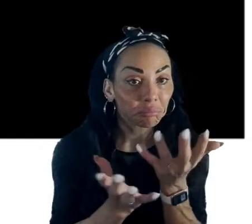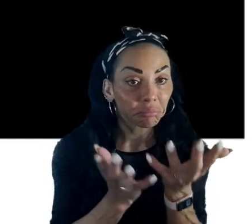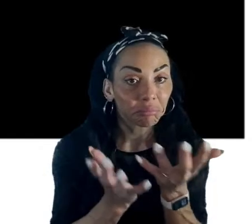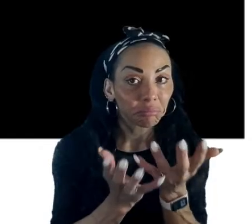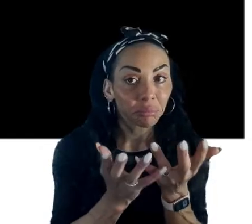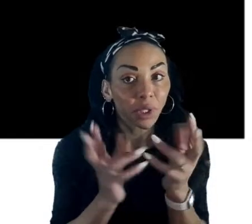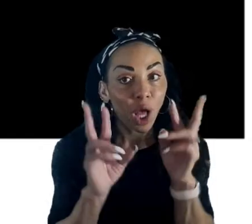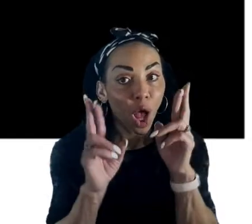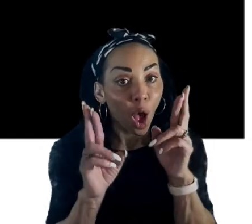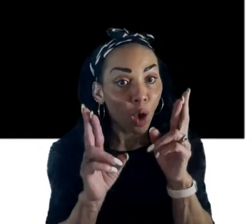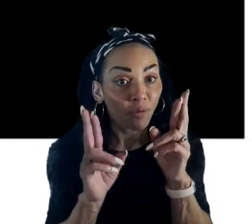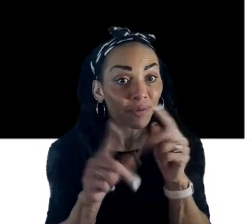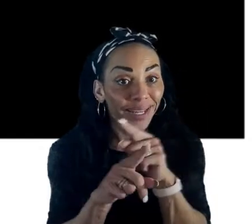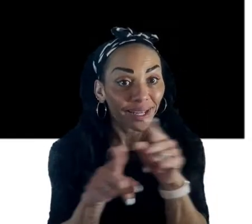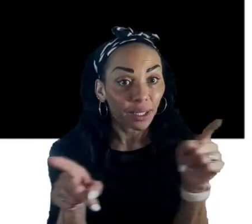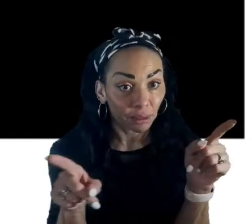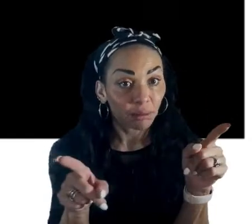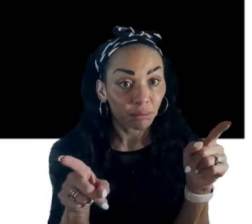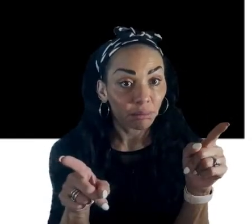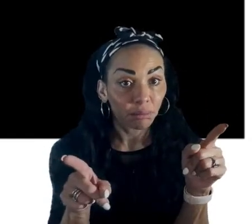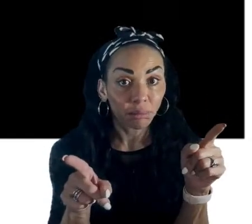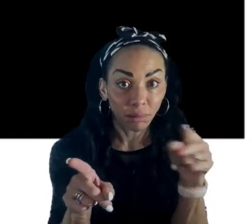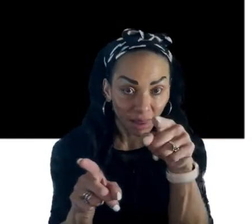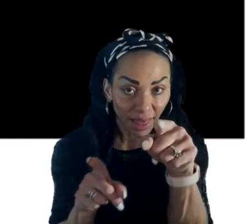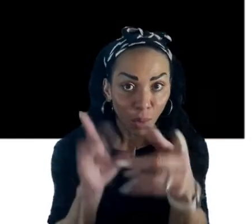through to the questionnaire.